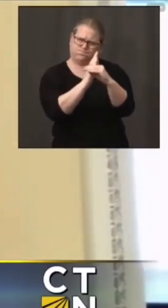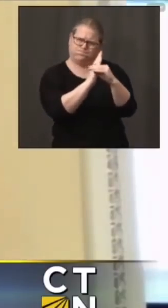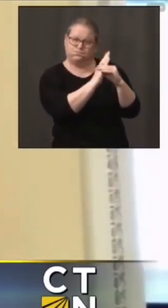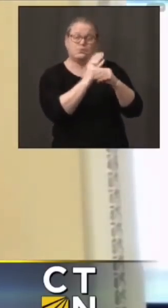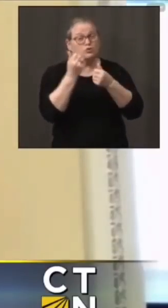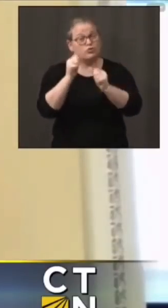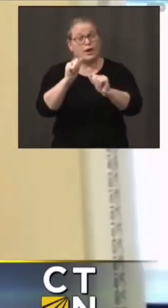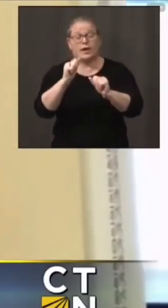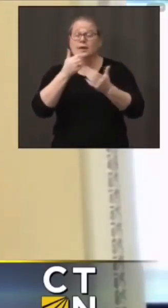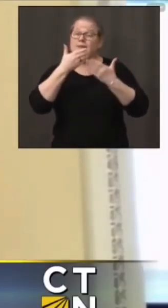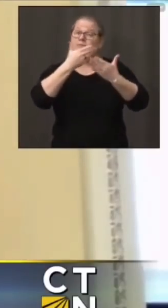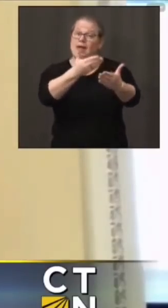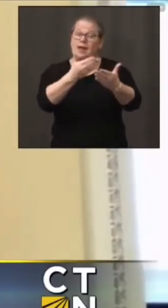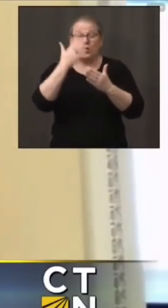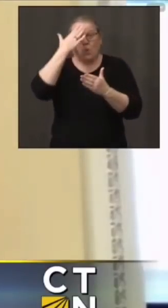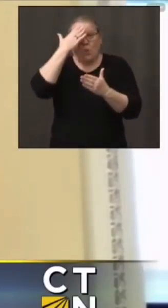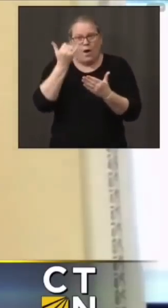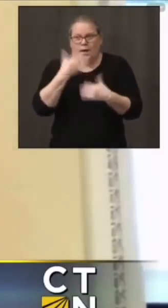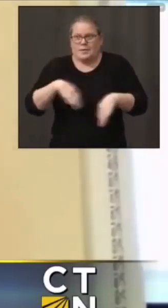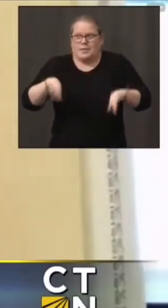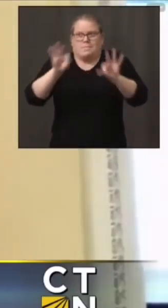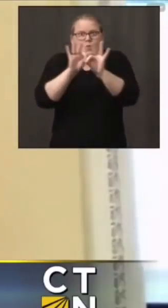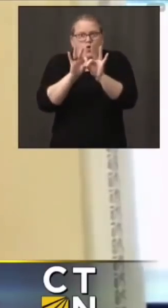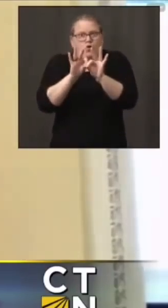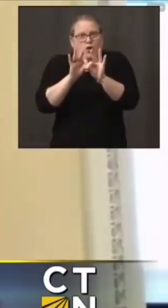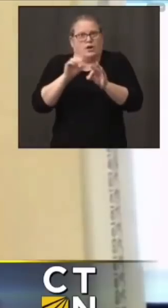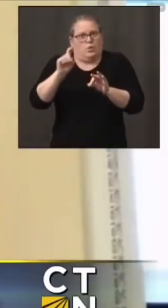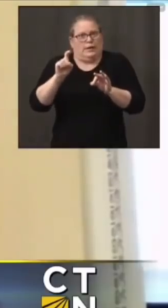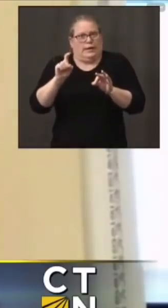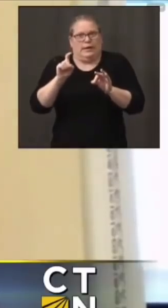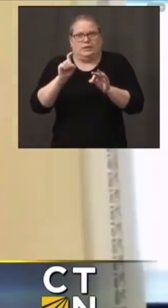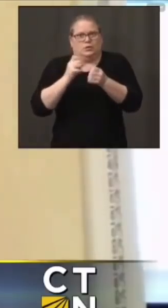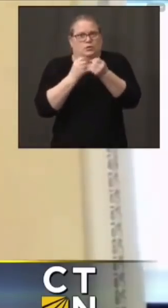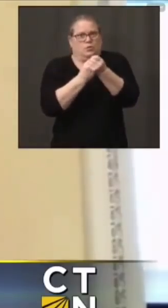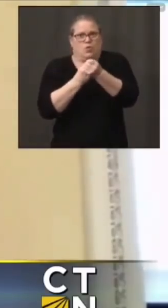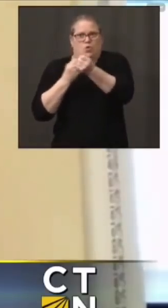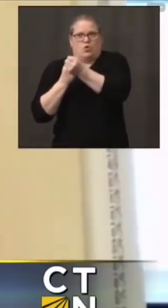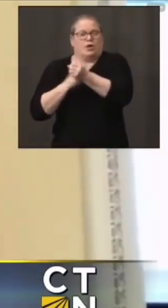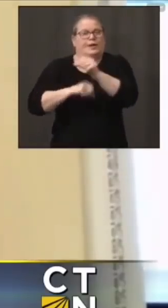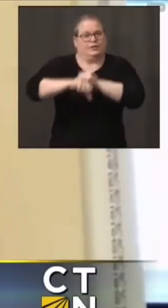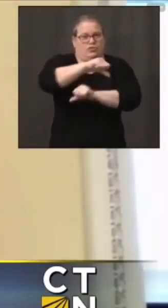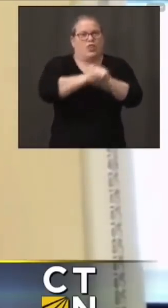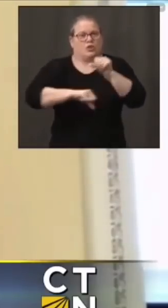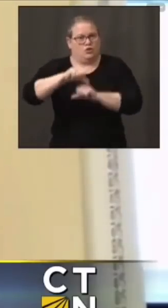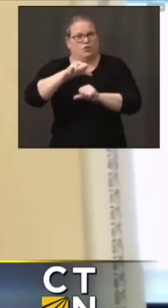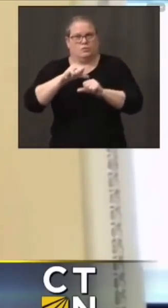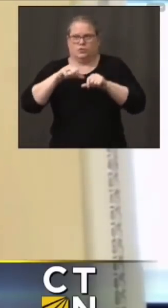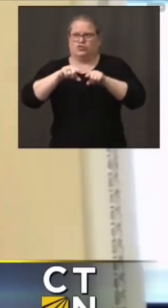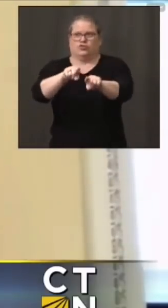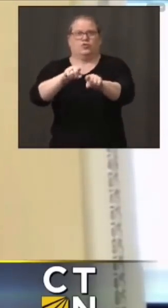do stand shoulder to shoulder in trying to deal with this fight.